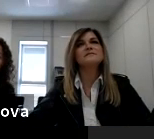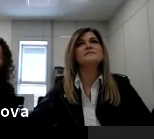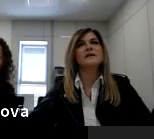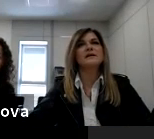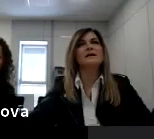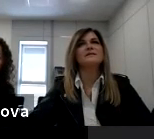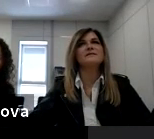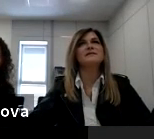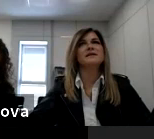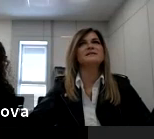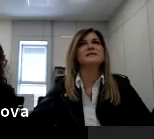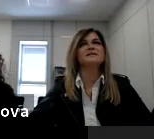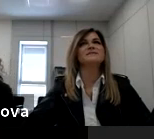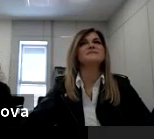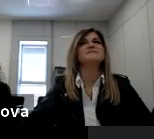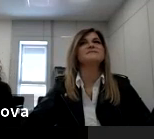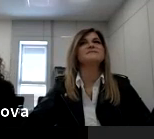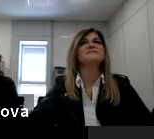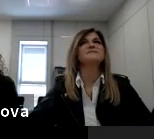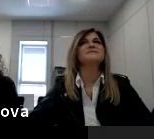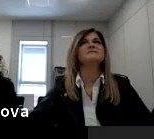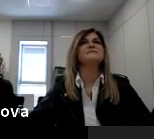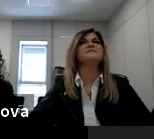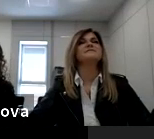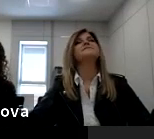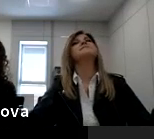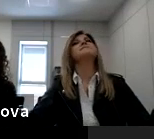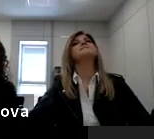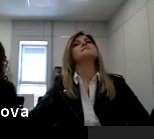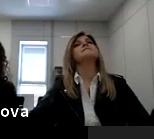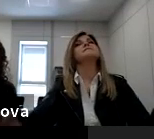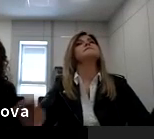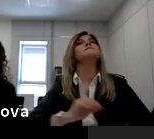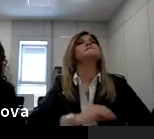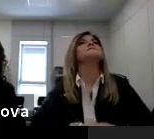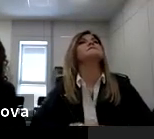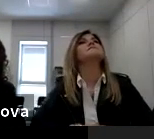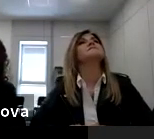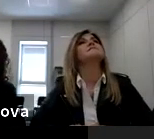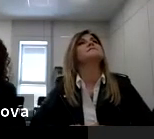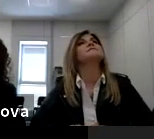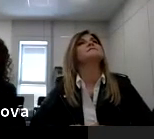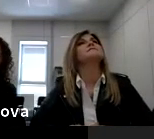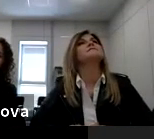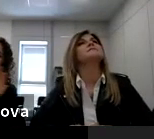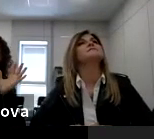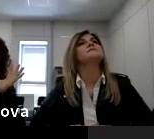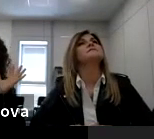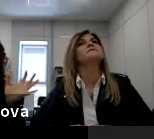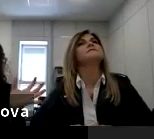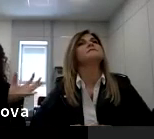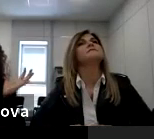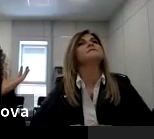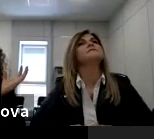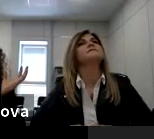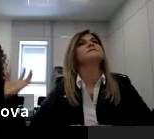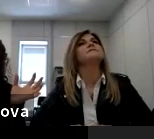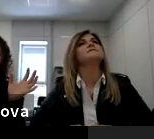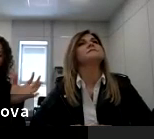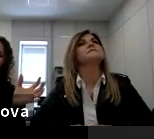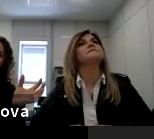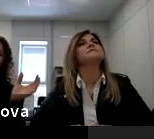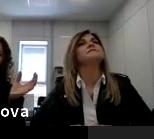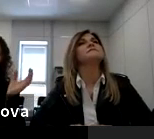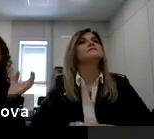Oh yeah, I think that's right. Yeah. They got it. it's a huge